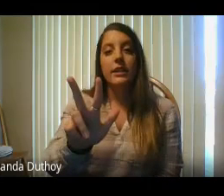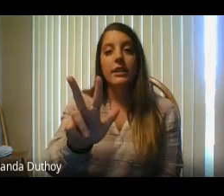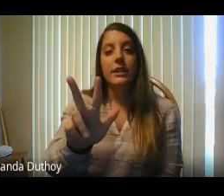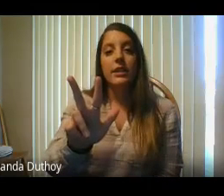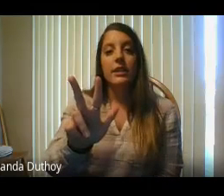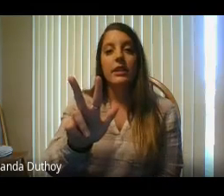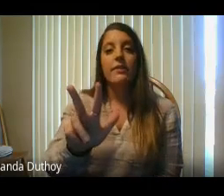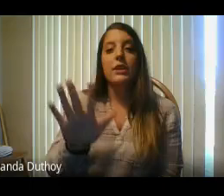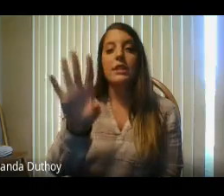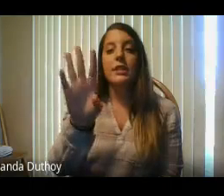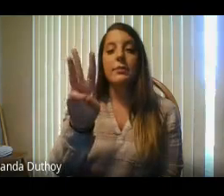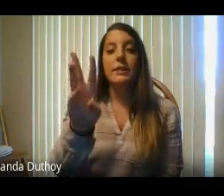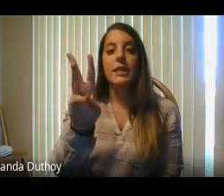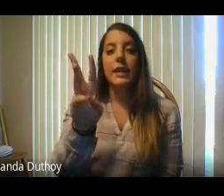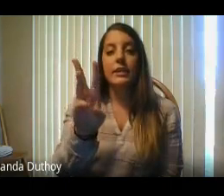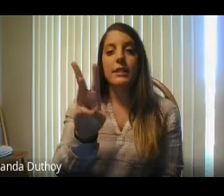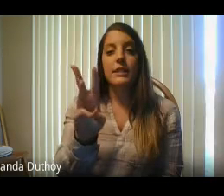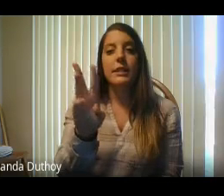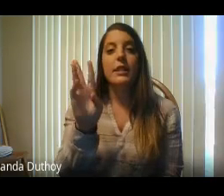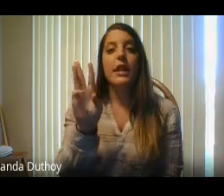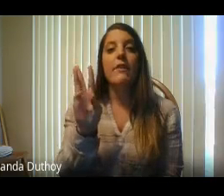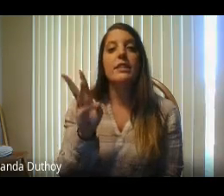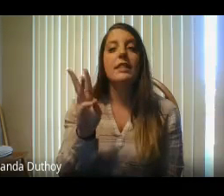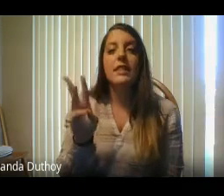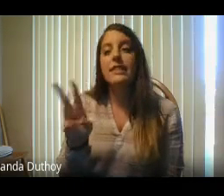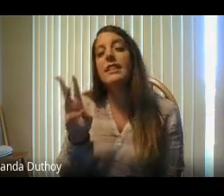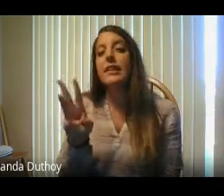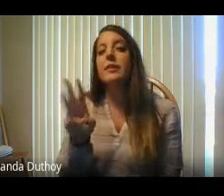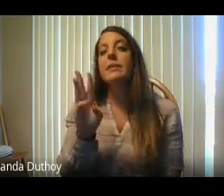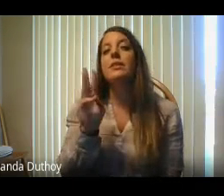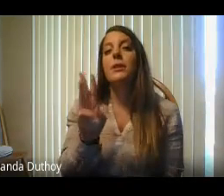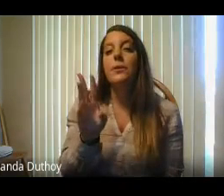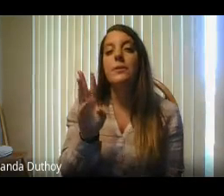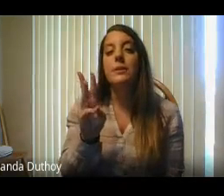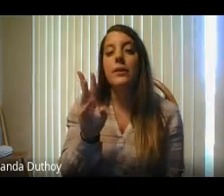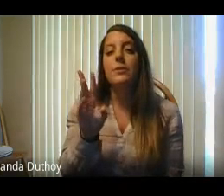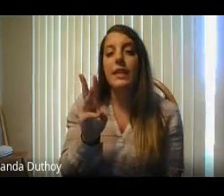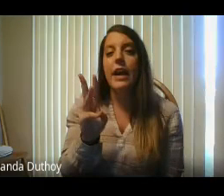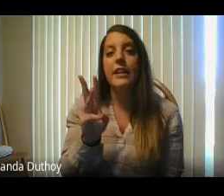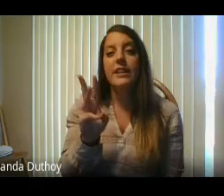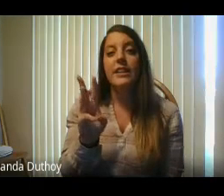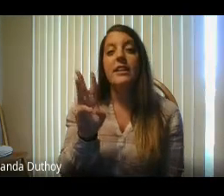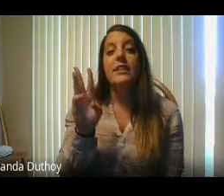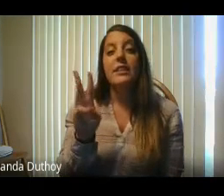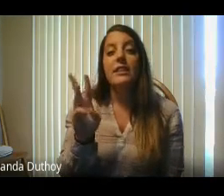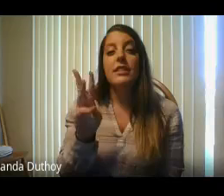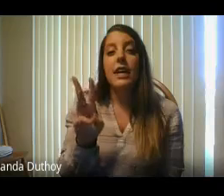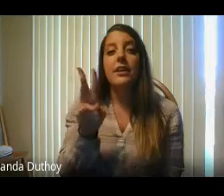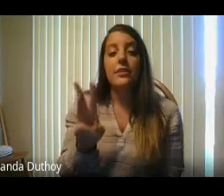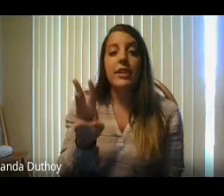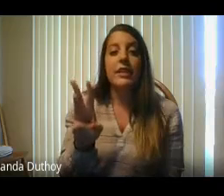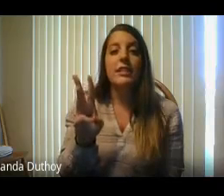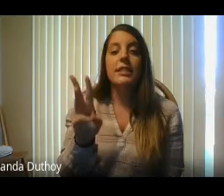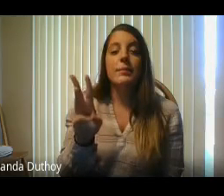3 versus number 6. If I see this, I'm going to be so sad. This